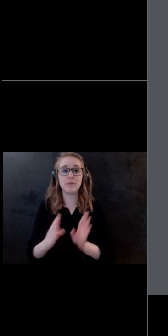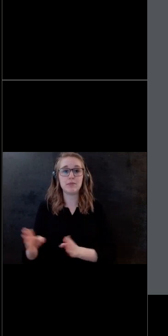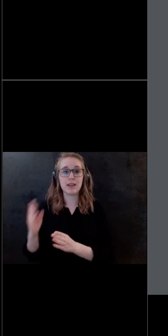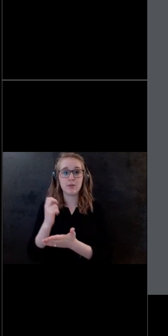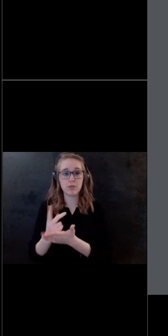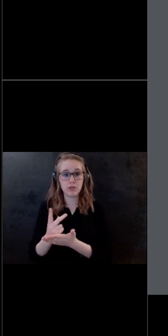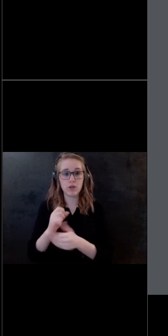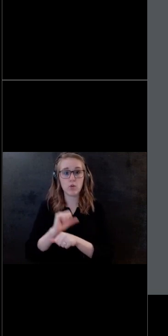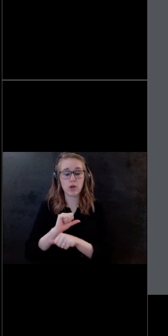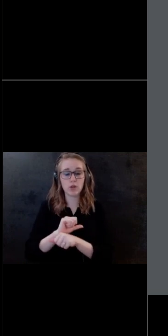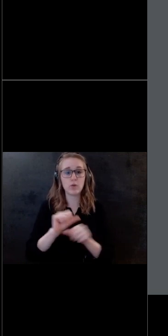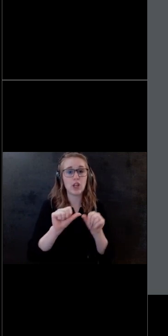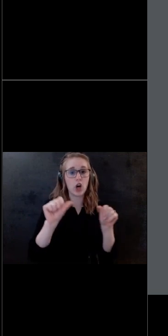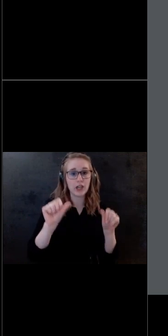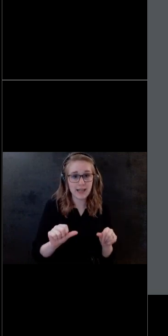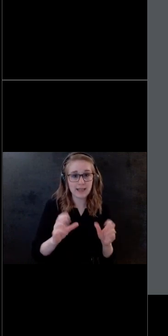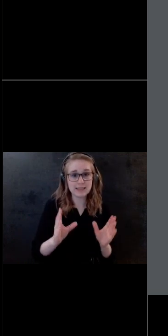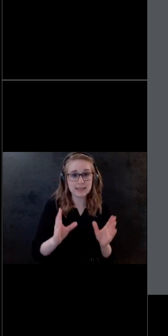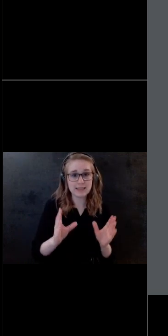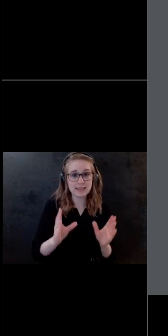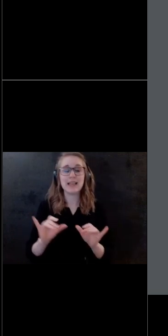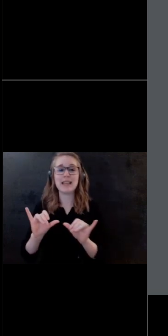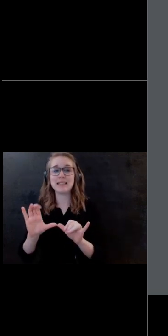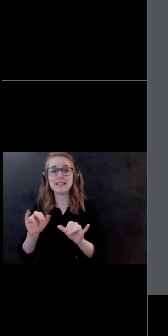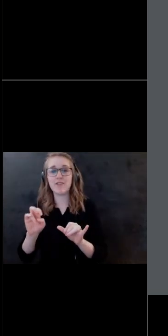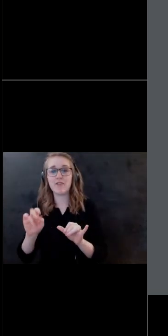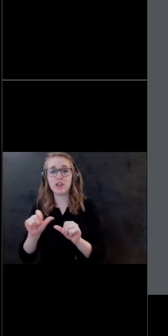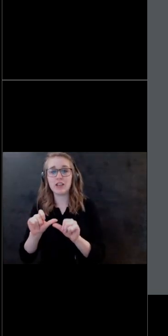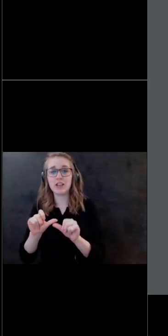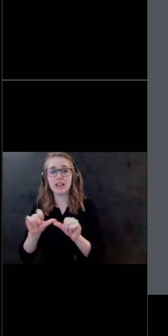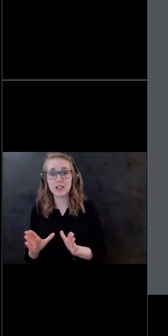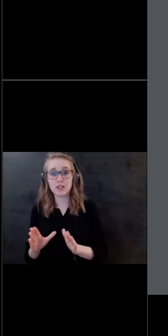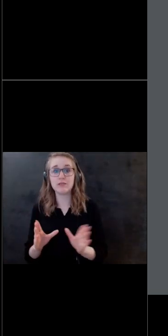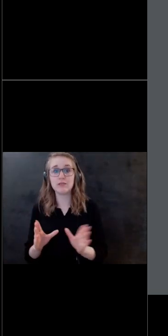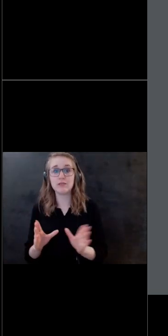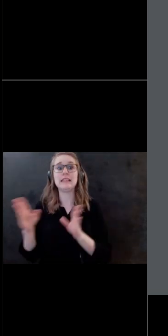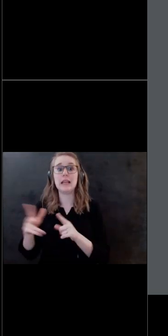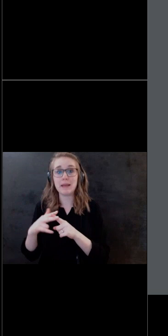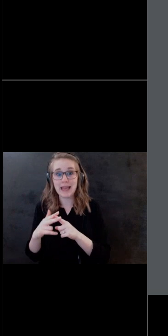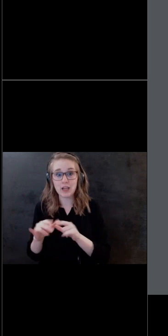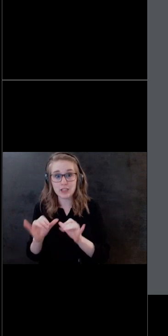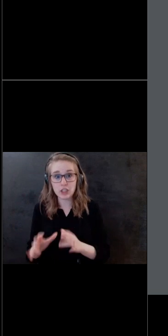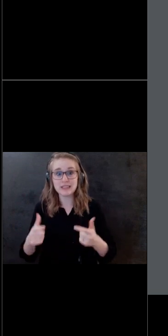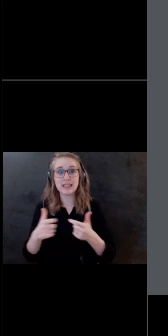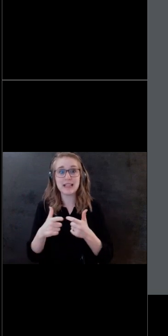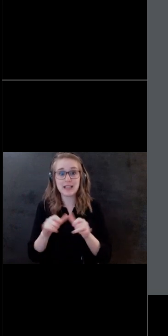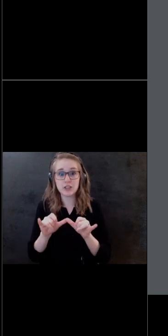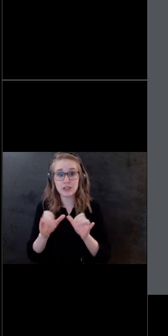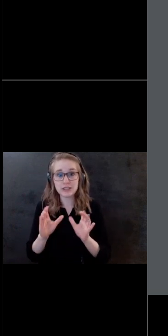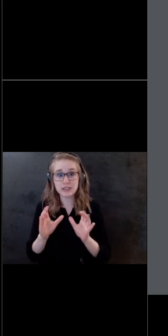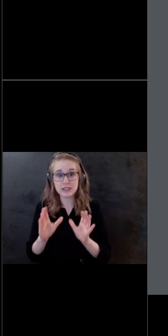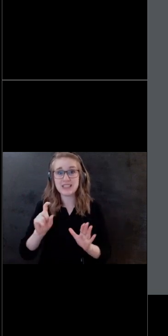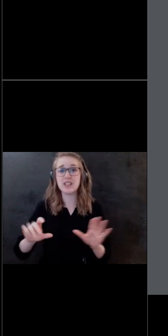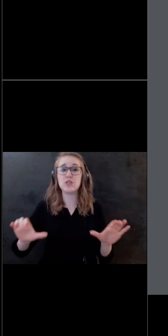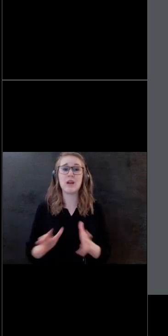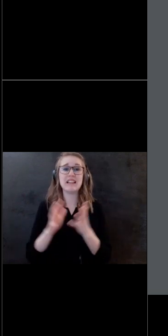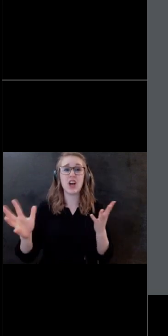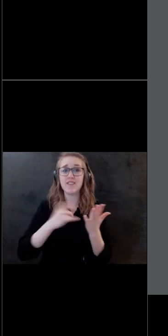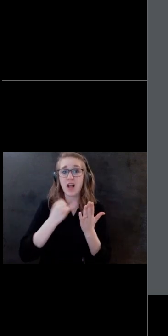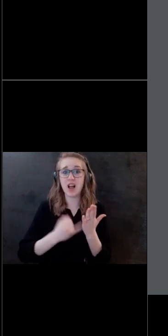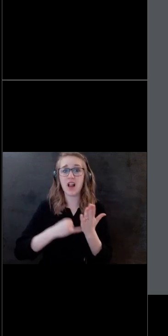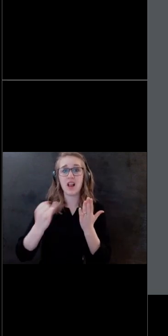our architects and civil engineers. We need to go to mechanical engineers. We need to go to electrical engineers. We need to do a lot of drawings